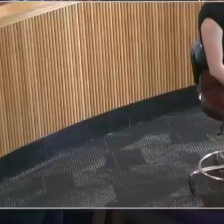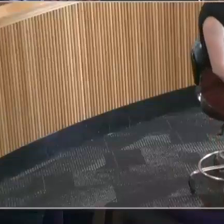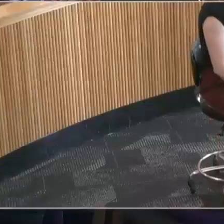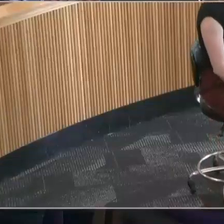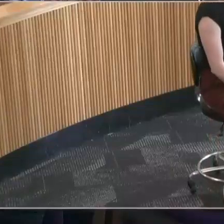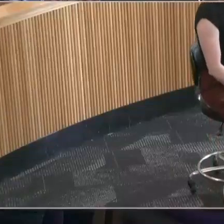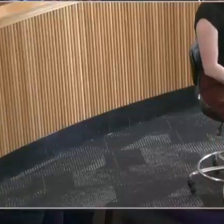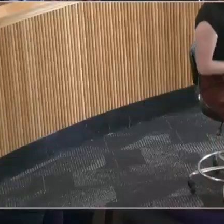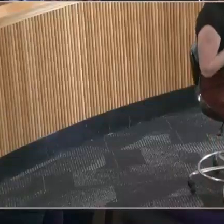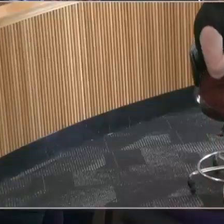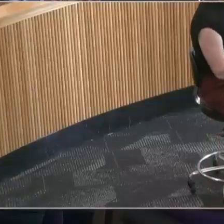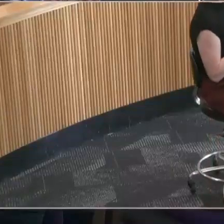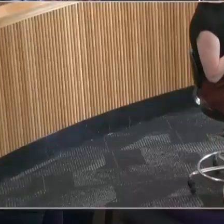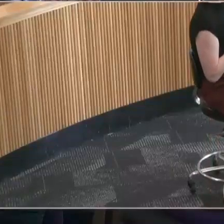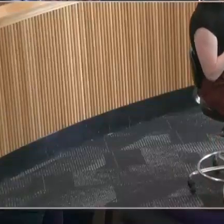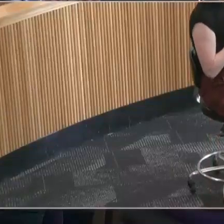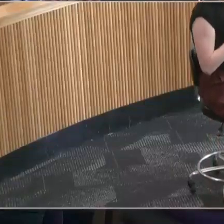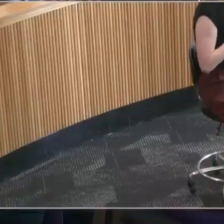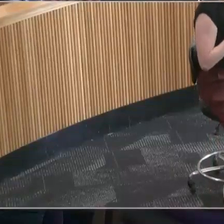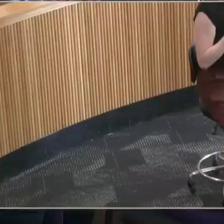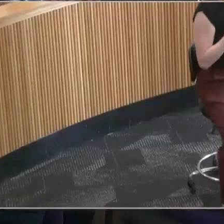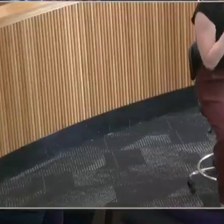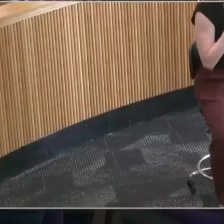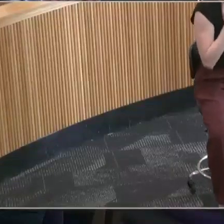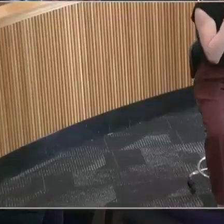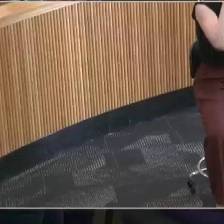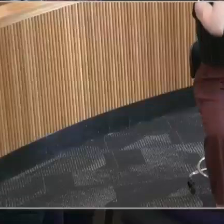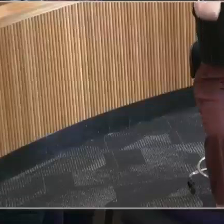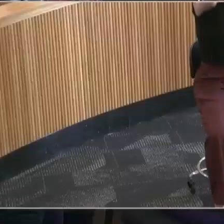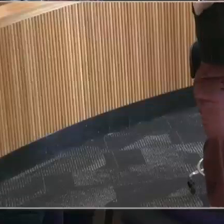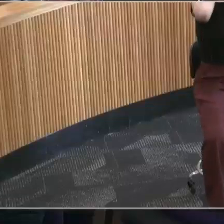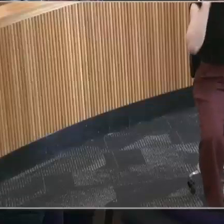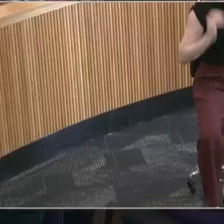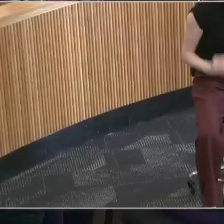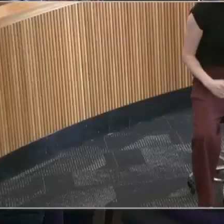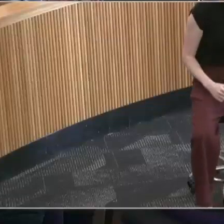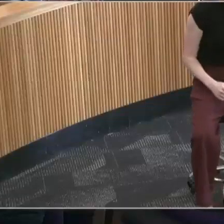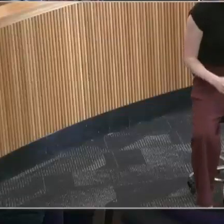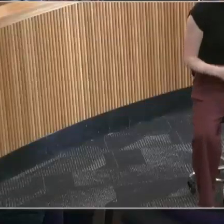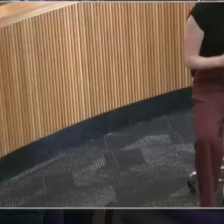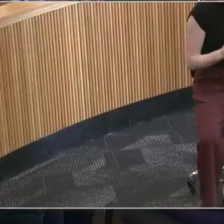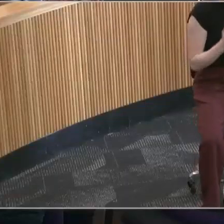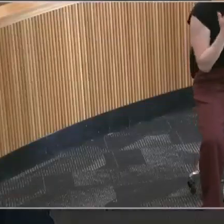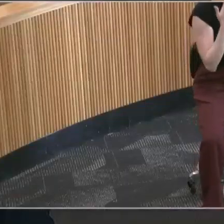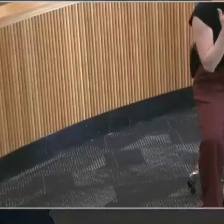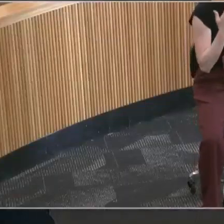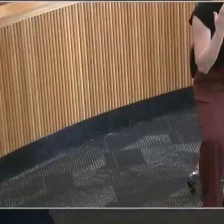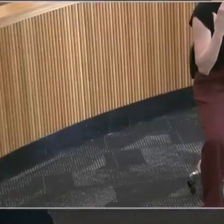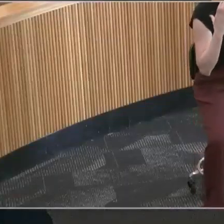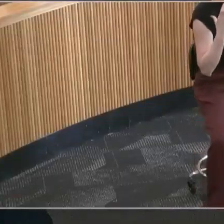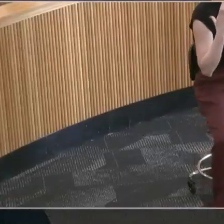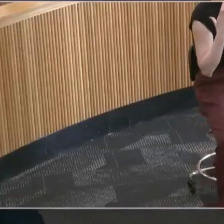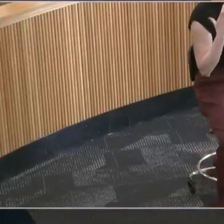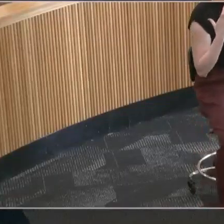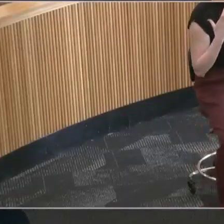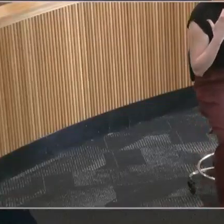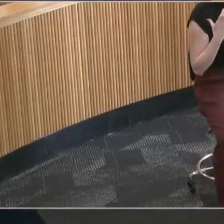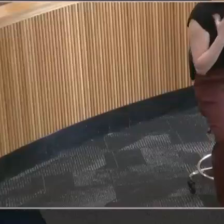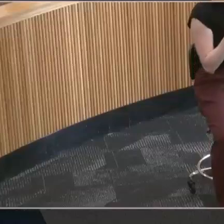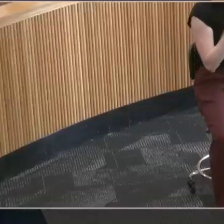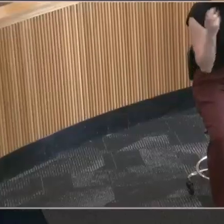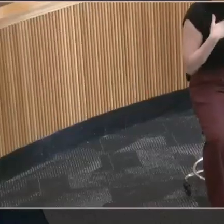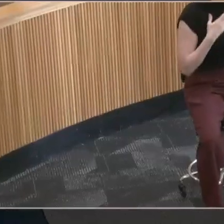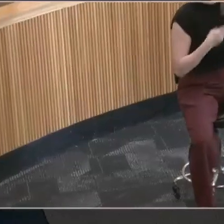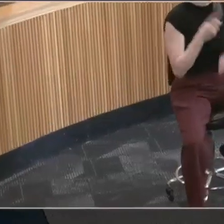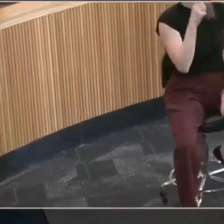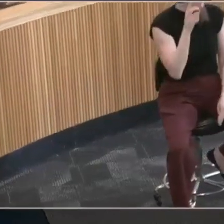Do I go now? Please, yes, Thank you. Welcome. Good afternoon, Chair Patterson, Vice Chair Hayden, and members of the committee. My name is